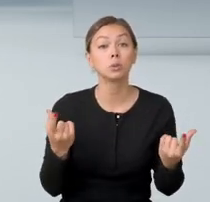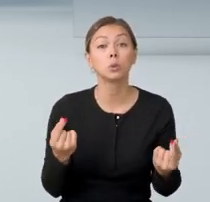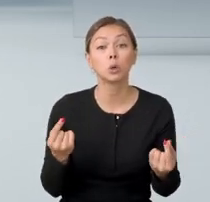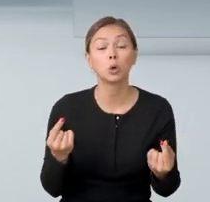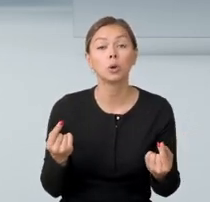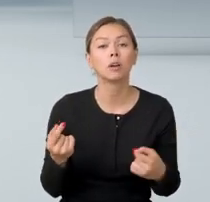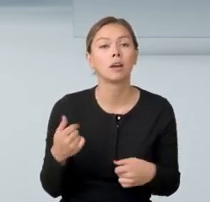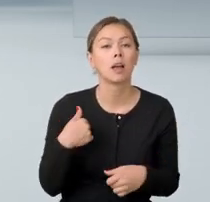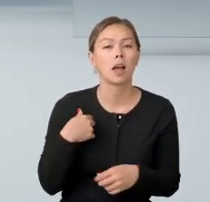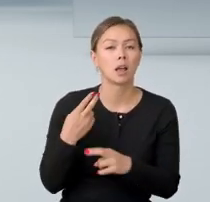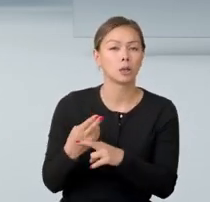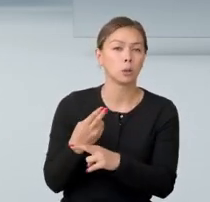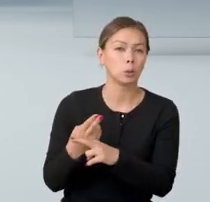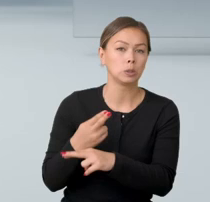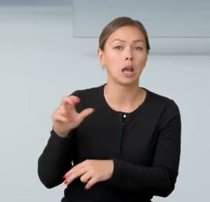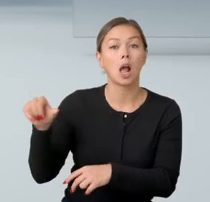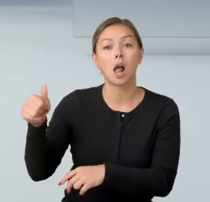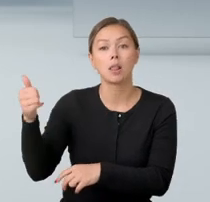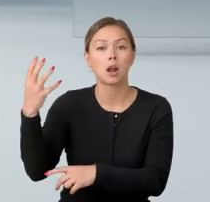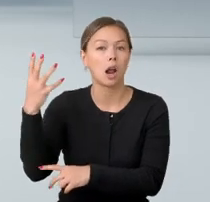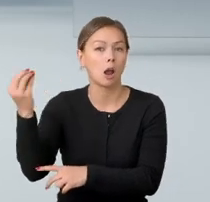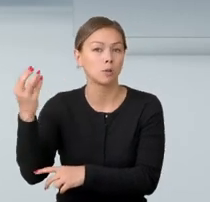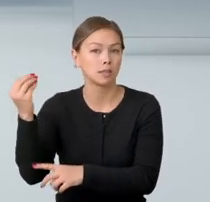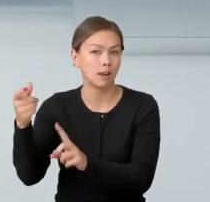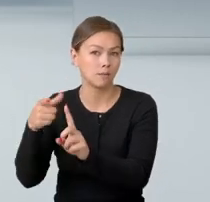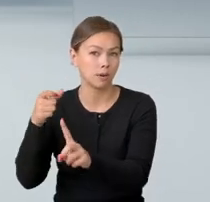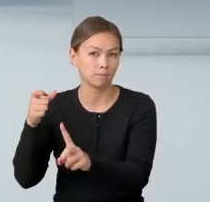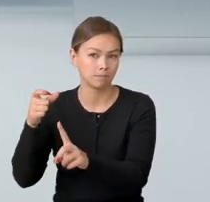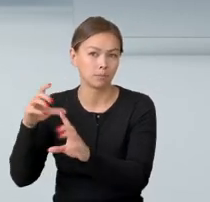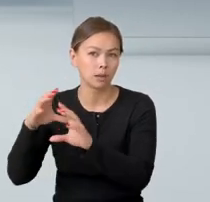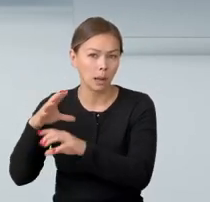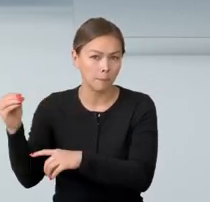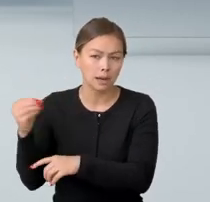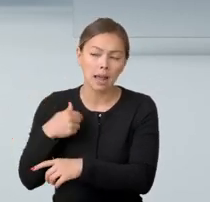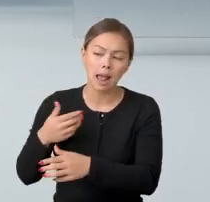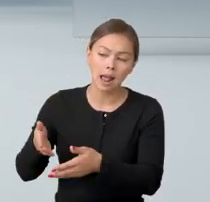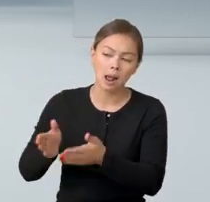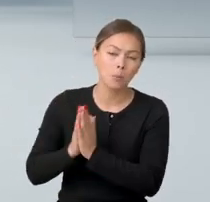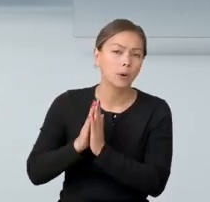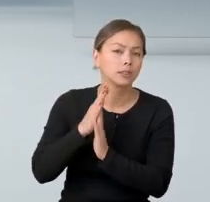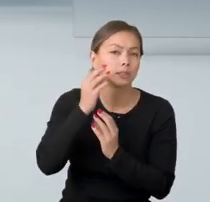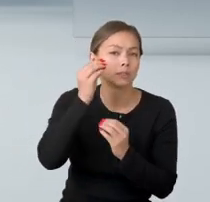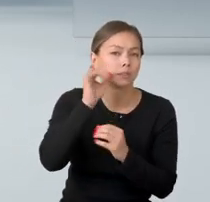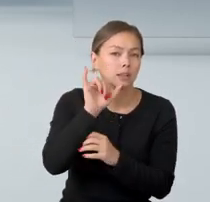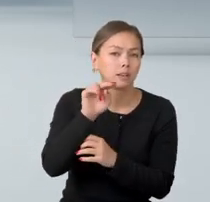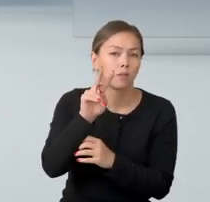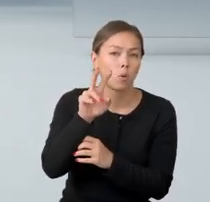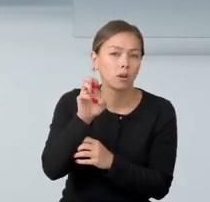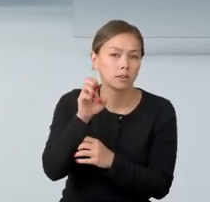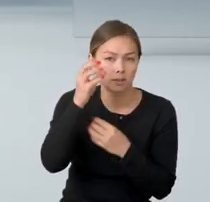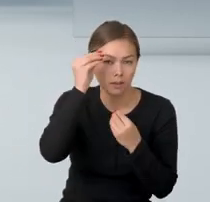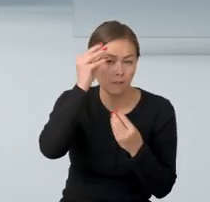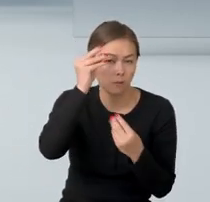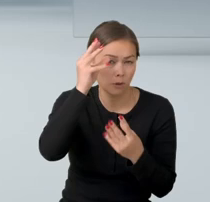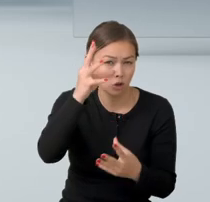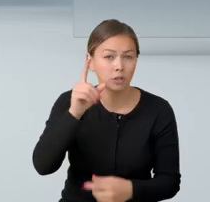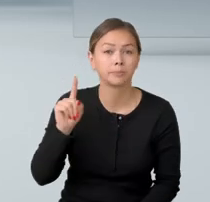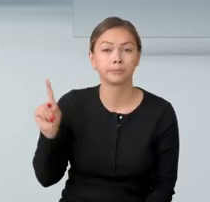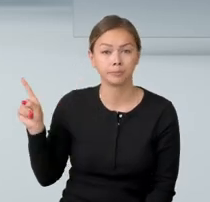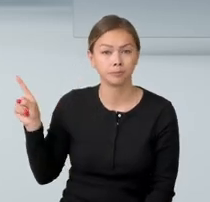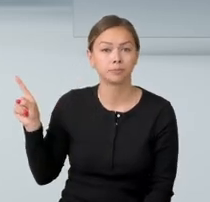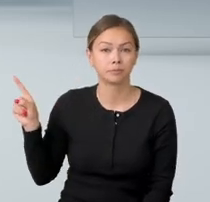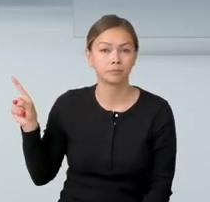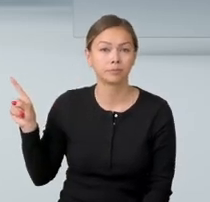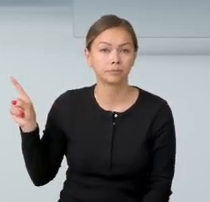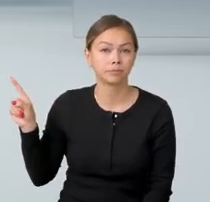example now I can be a user outside my company asking again to some invoice information